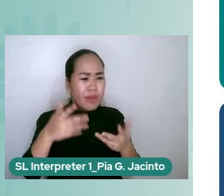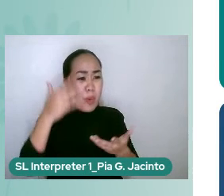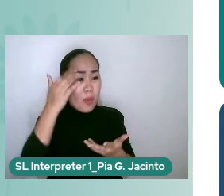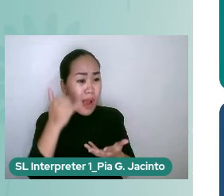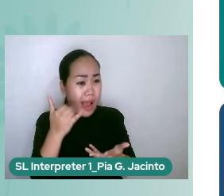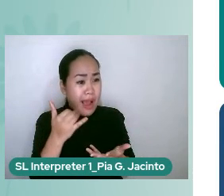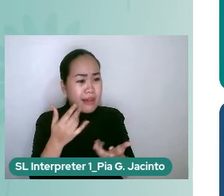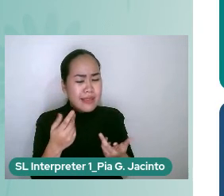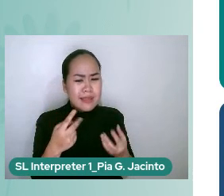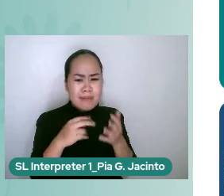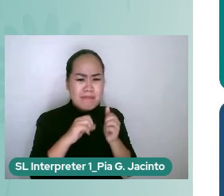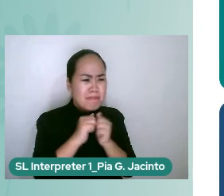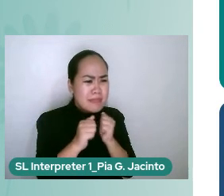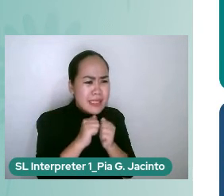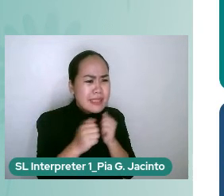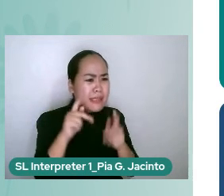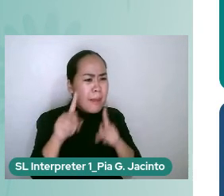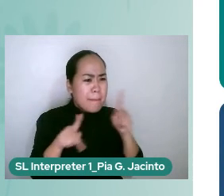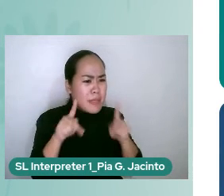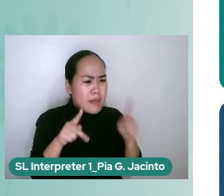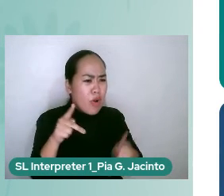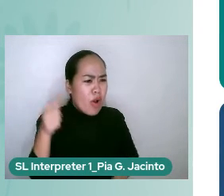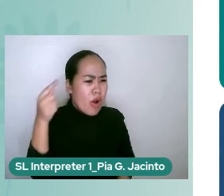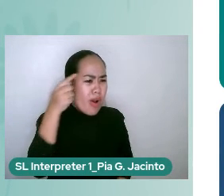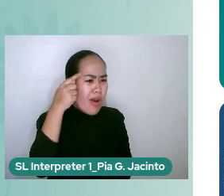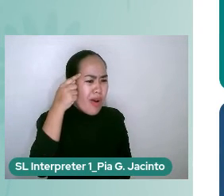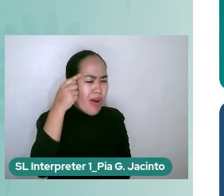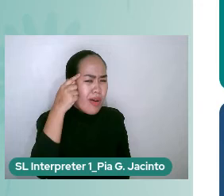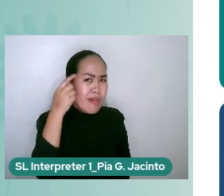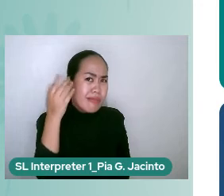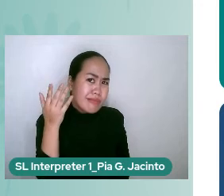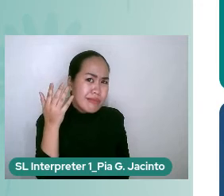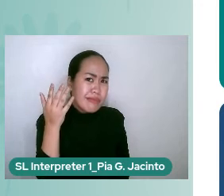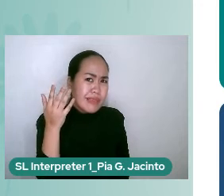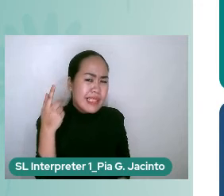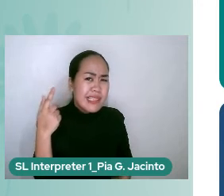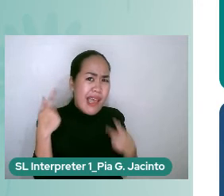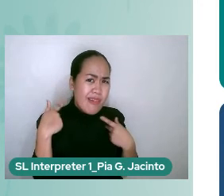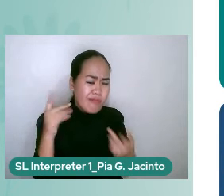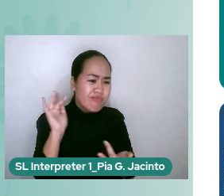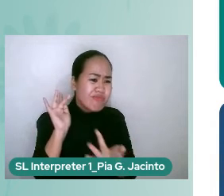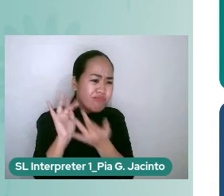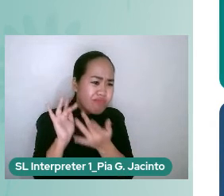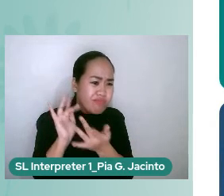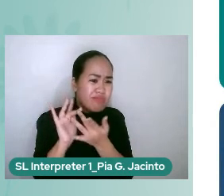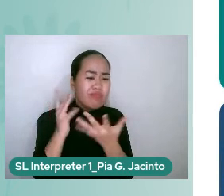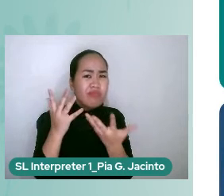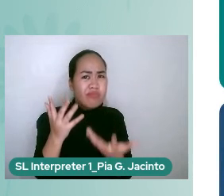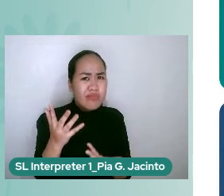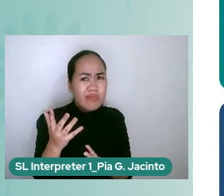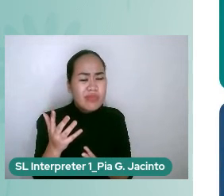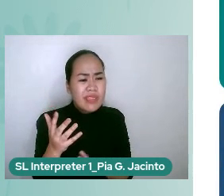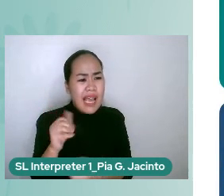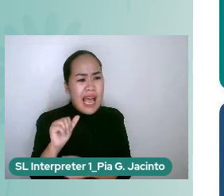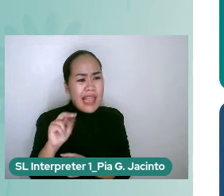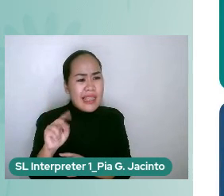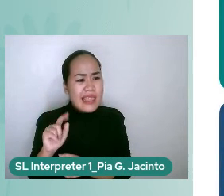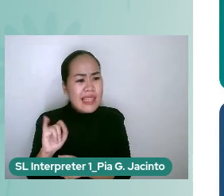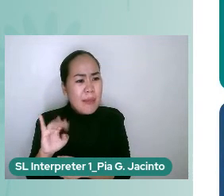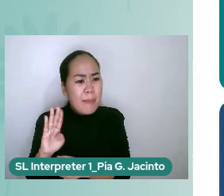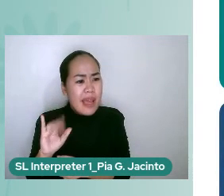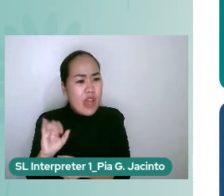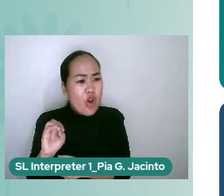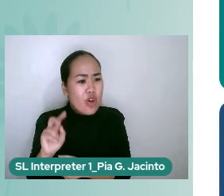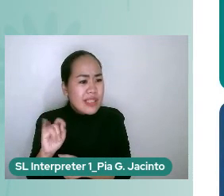will mean that in people's mind, that would mean that they would have to have contact tracing or antibiotics. We need to share that